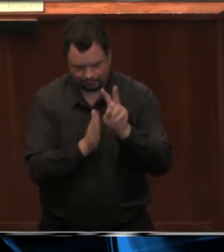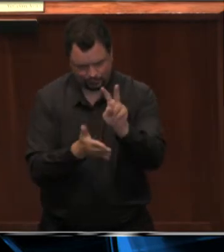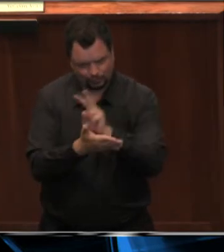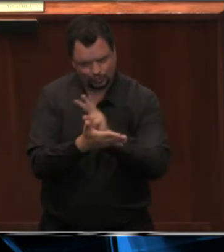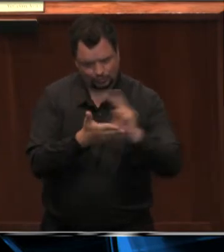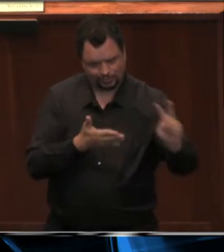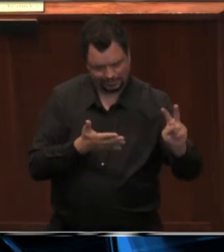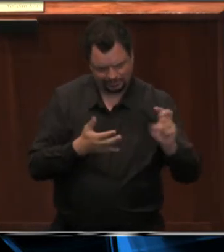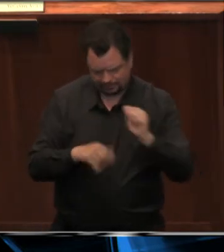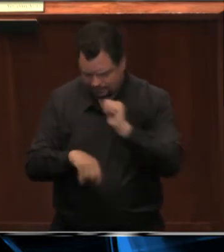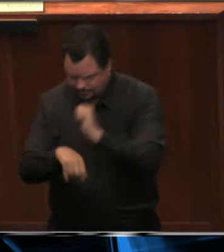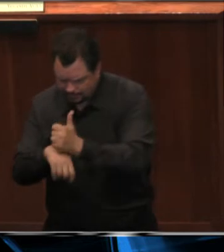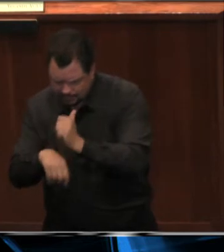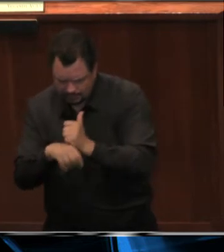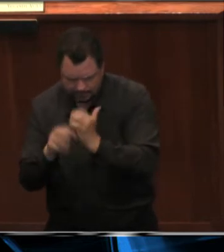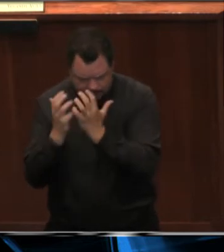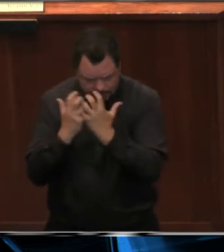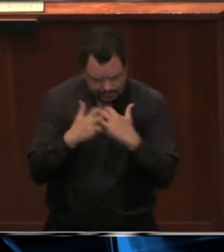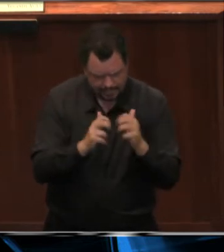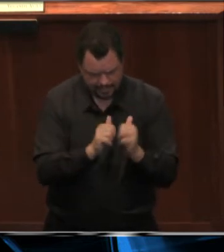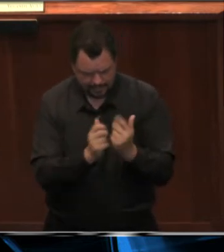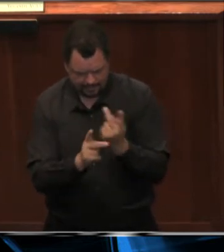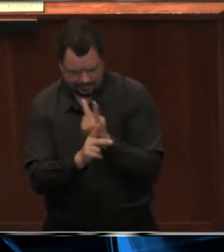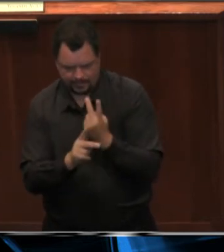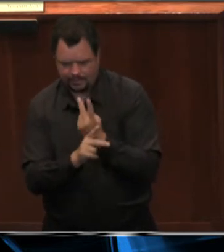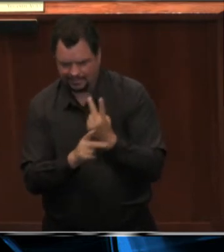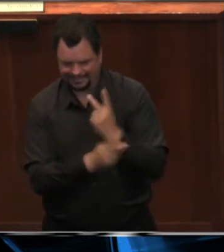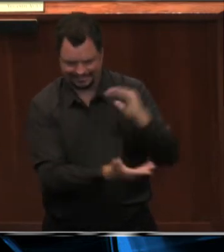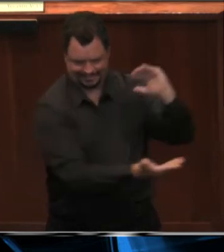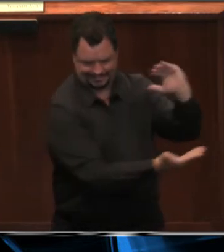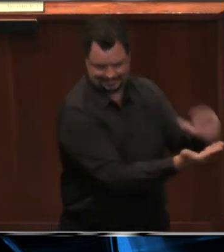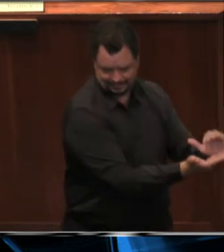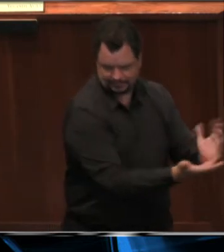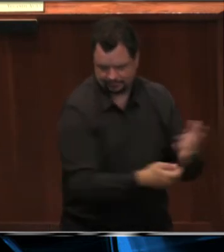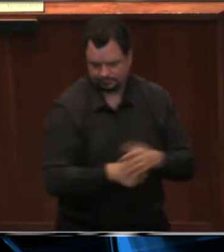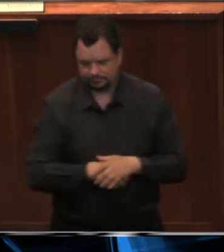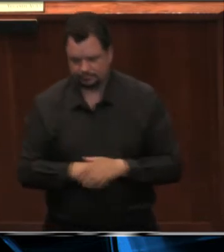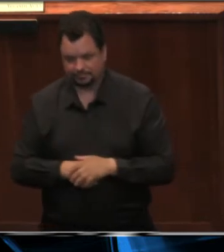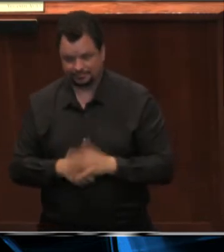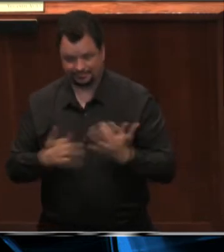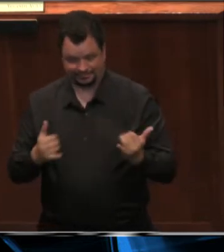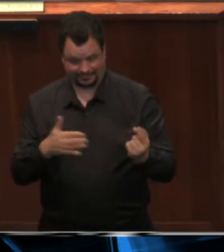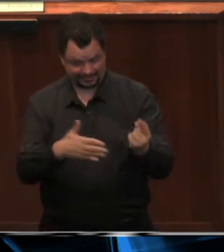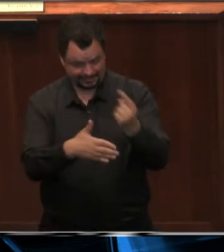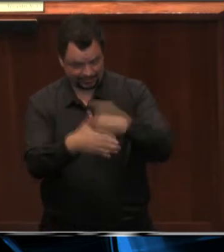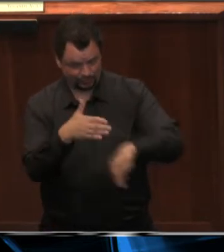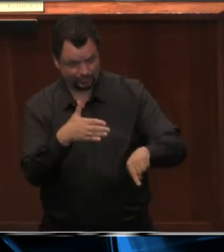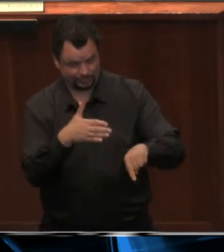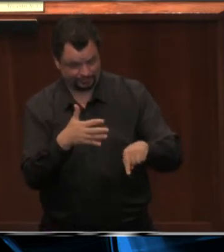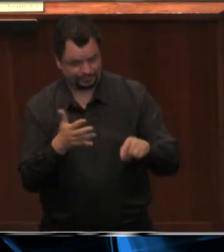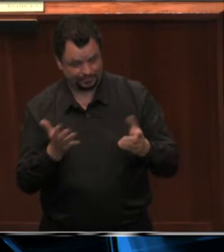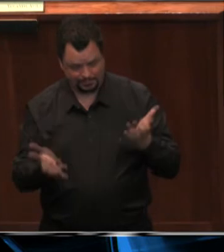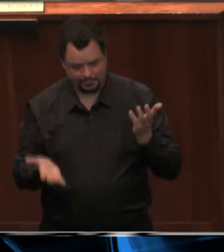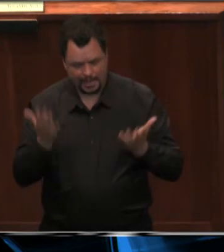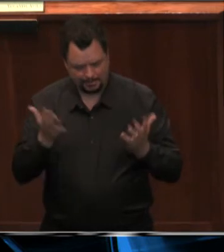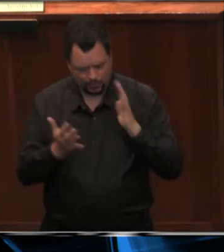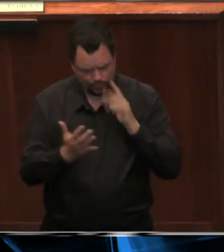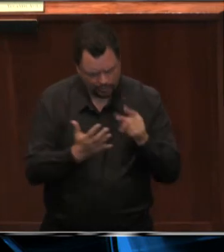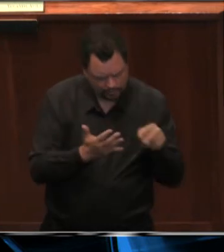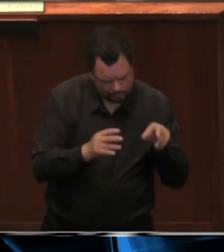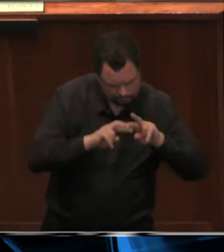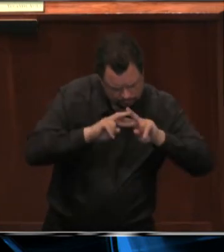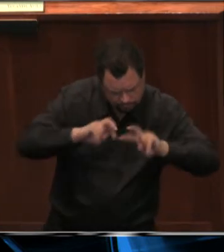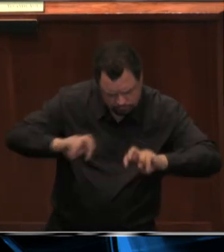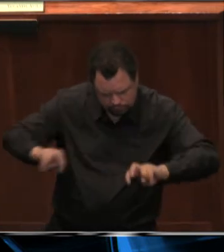of our mitigation efforts, and we anticipate that early next week we will have the opportunity to review our data with the